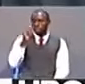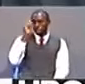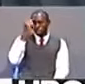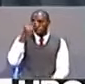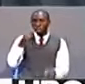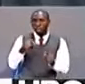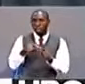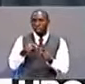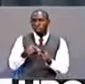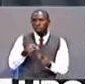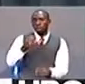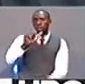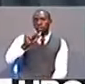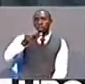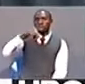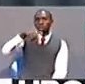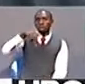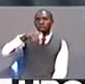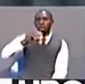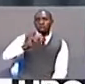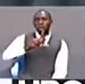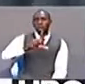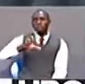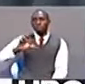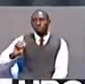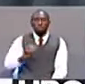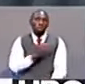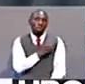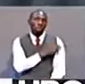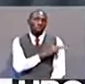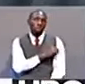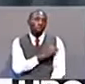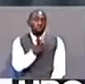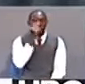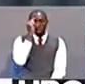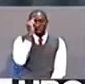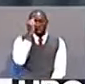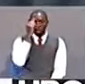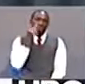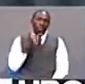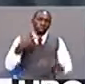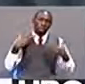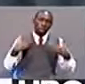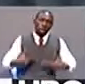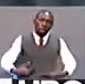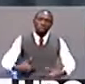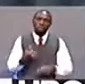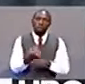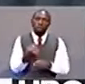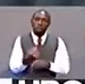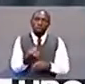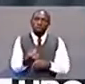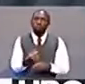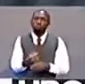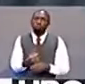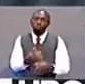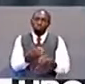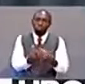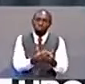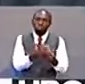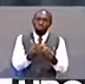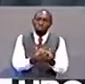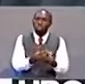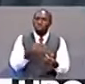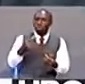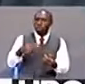India. All those hospitals and the healthcare workers that have really offered quality care to our